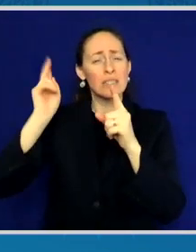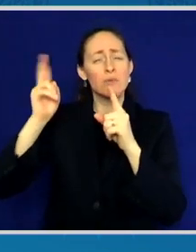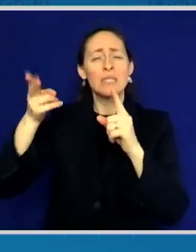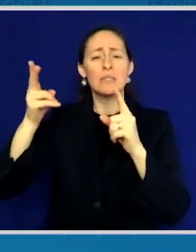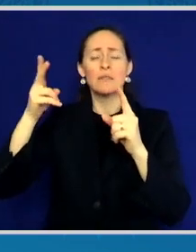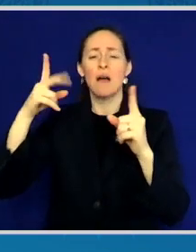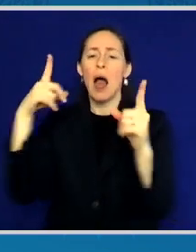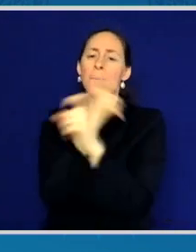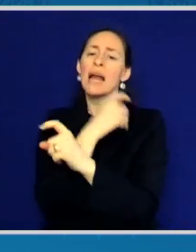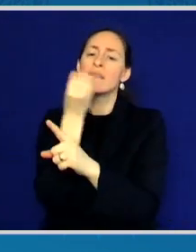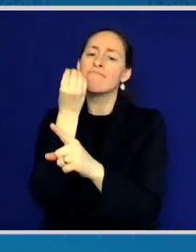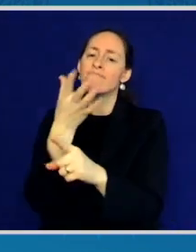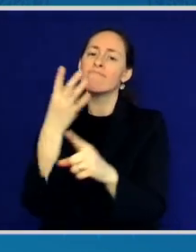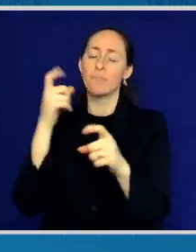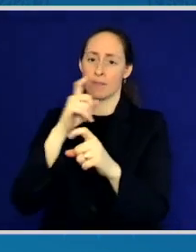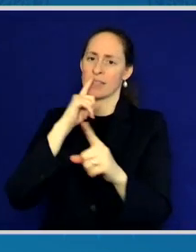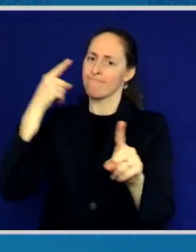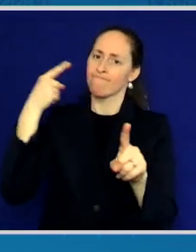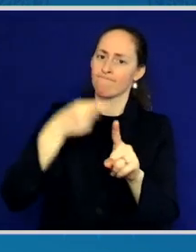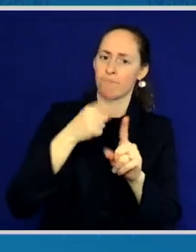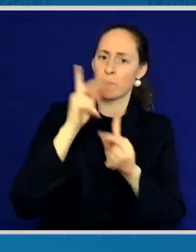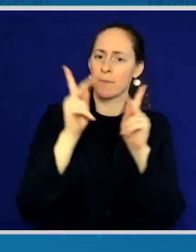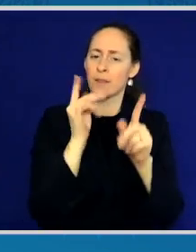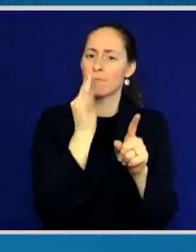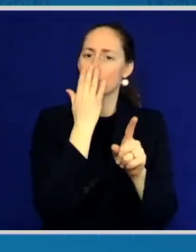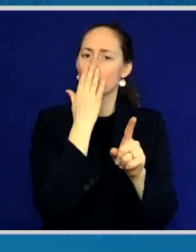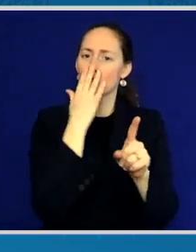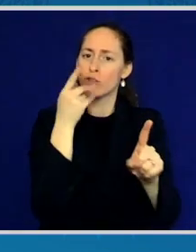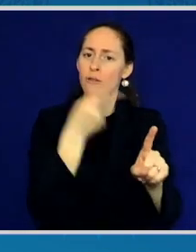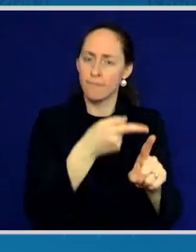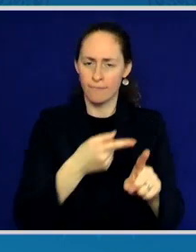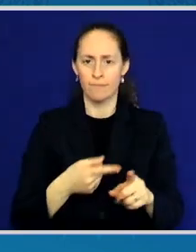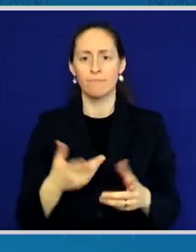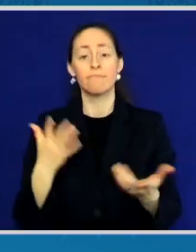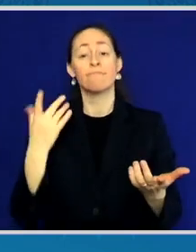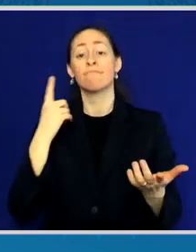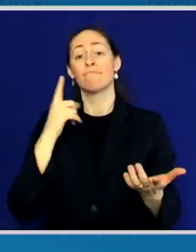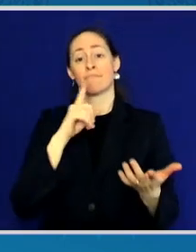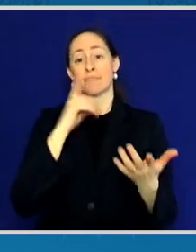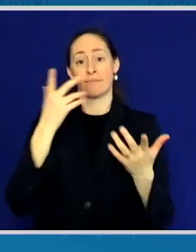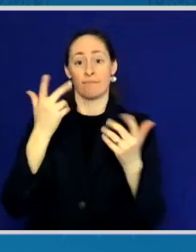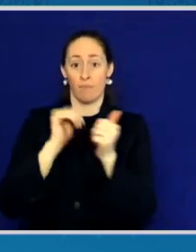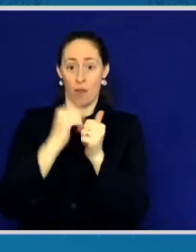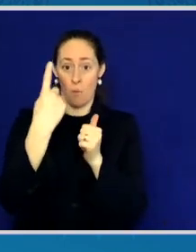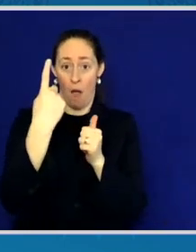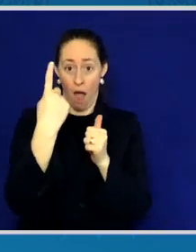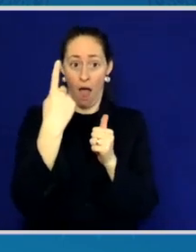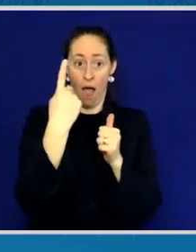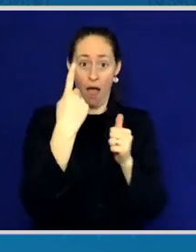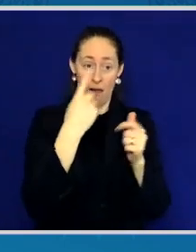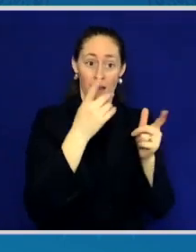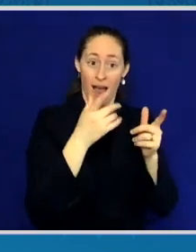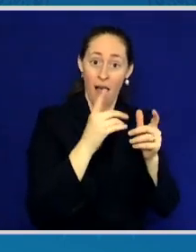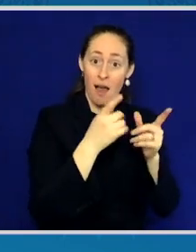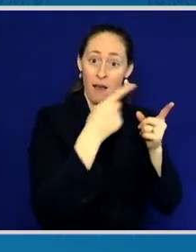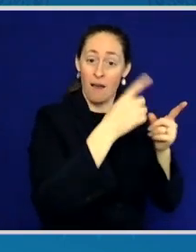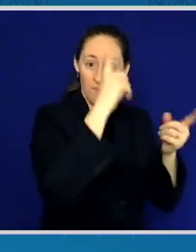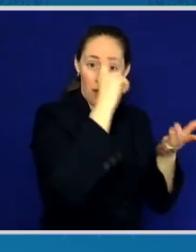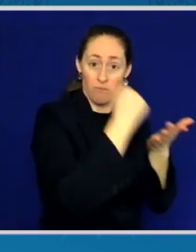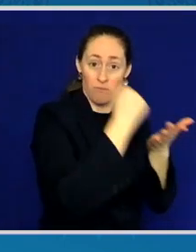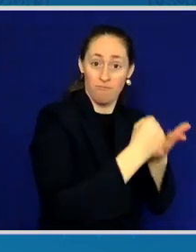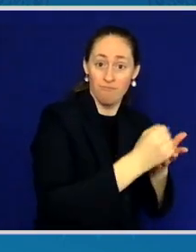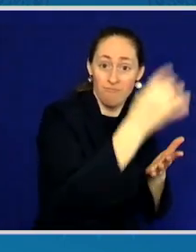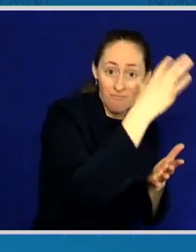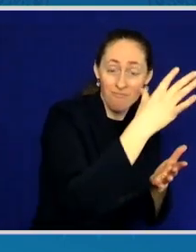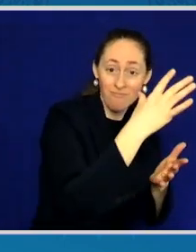of color. On the one hand, it is wealth sharing, and on the other hand, we look at it as wealth extraction. When you think about highways, just